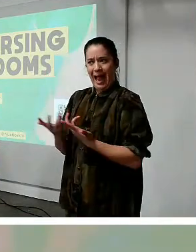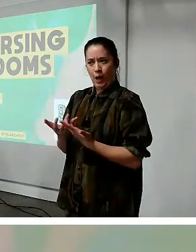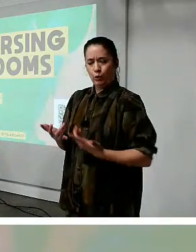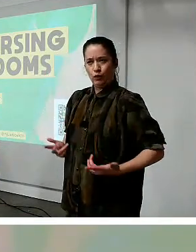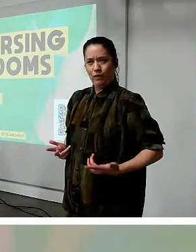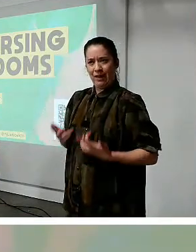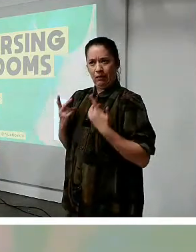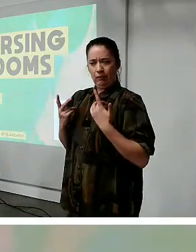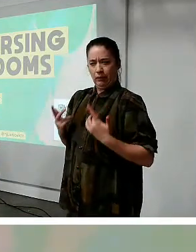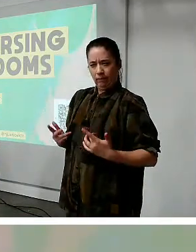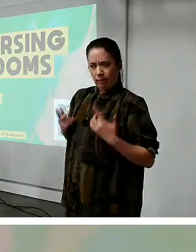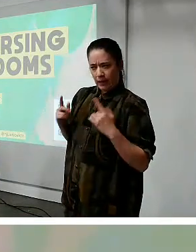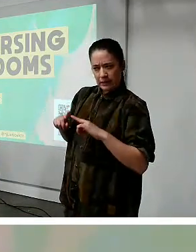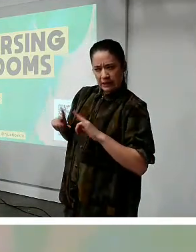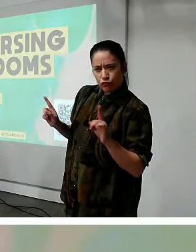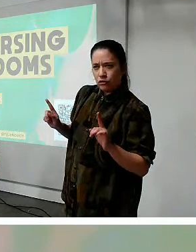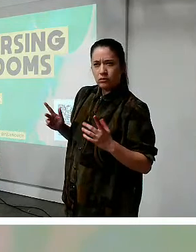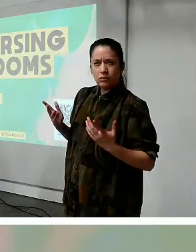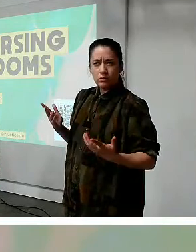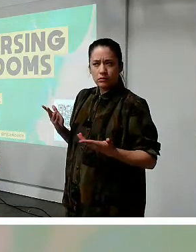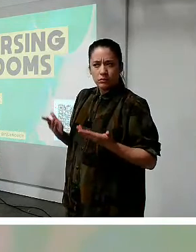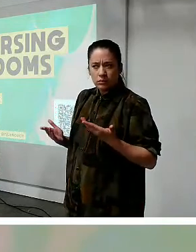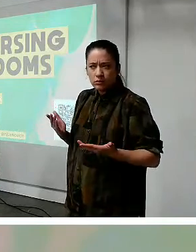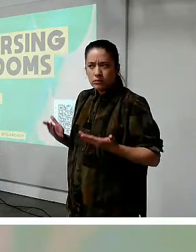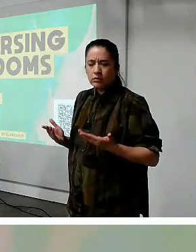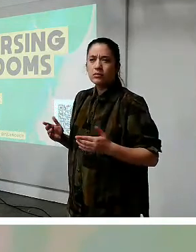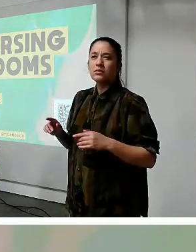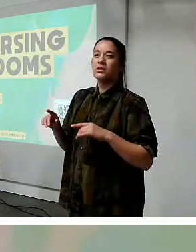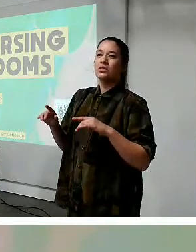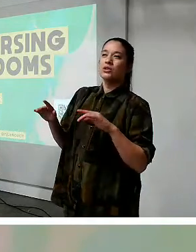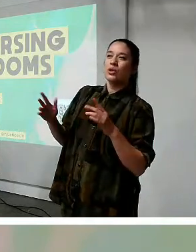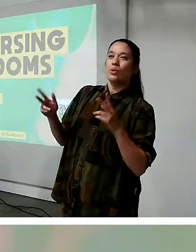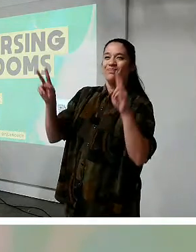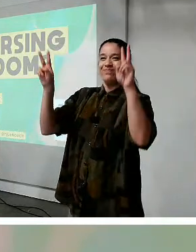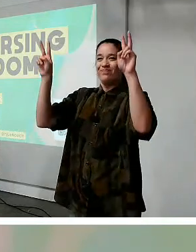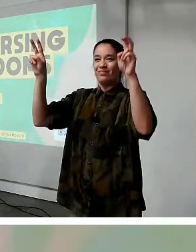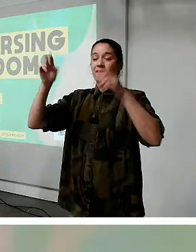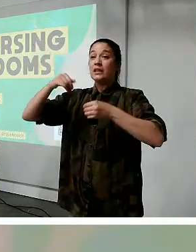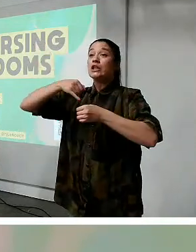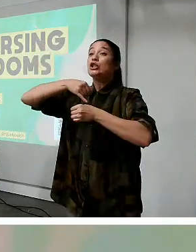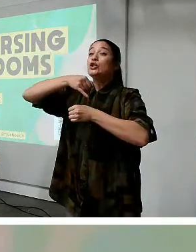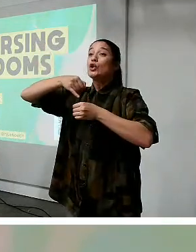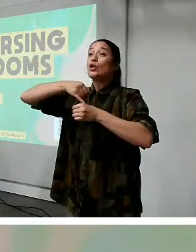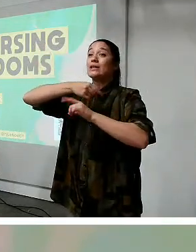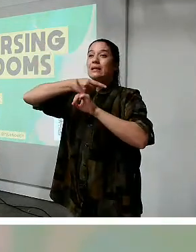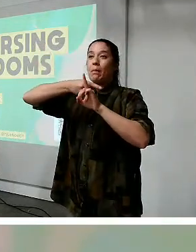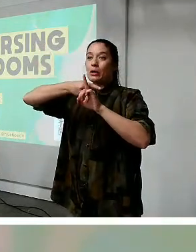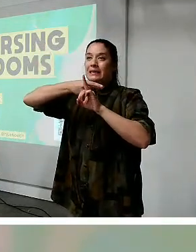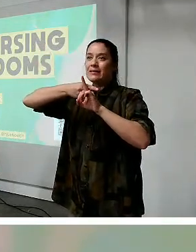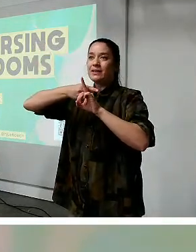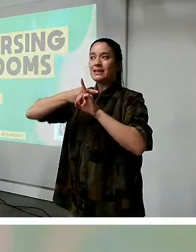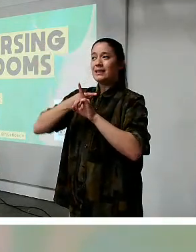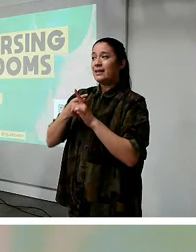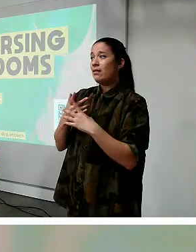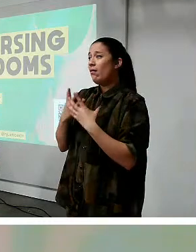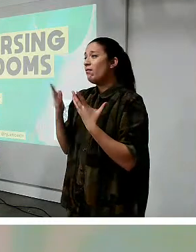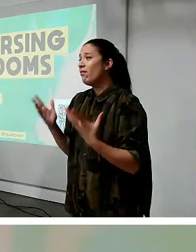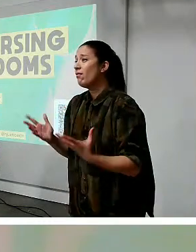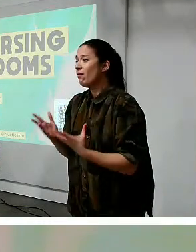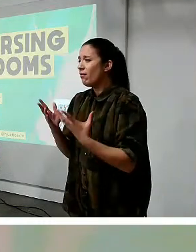to do like a toxic positivity thing and be like, "What makes you feel good?" You know, but to be